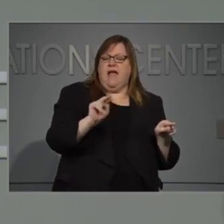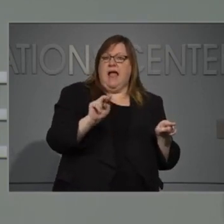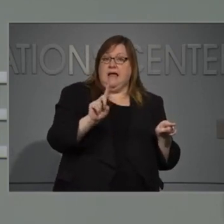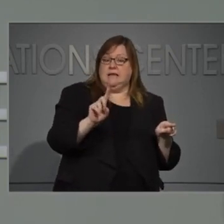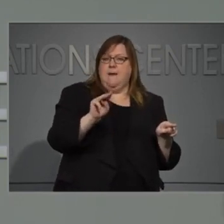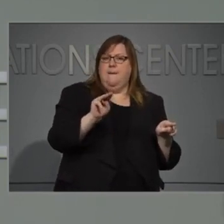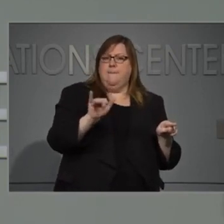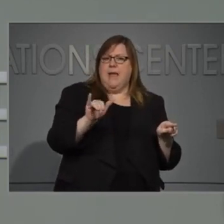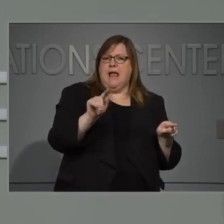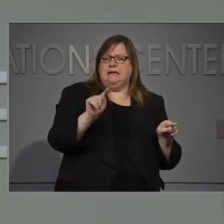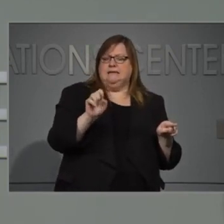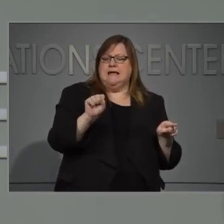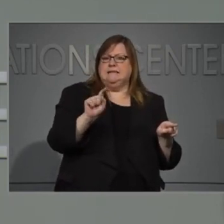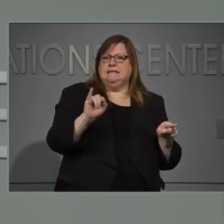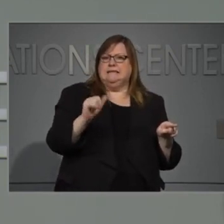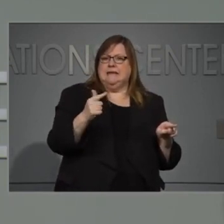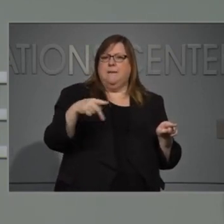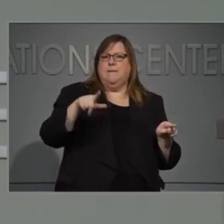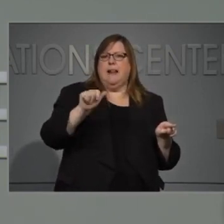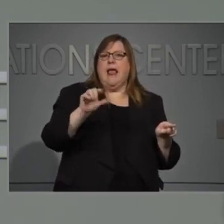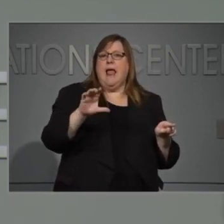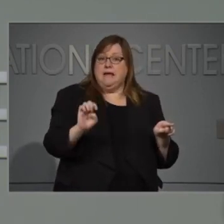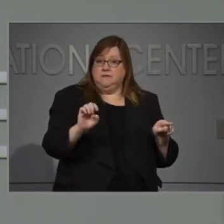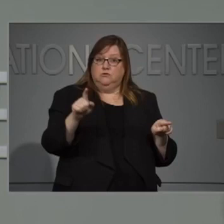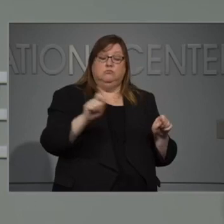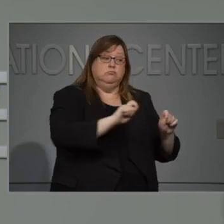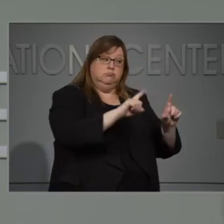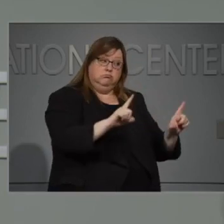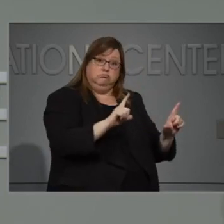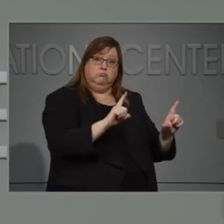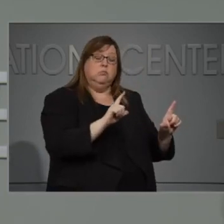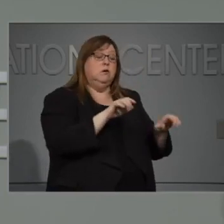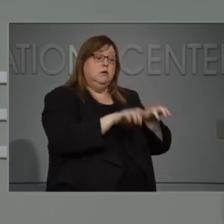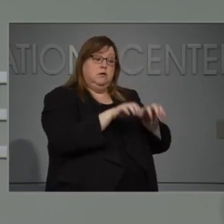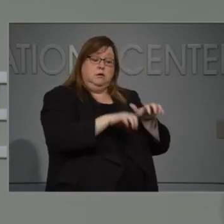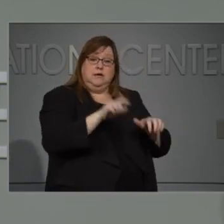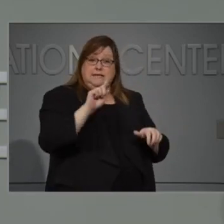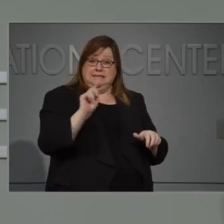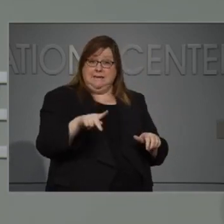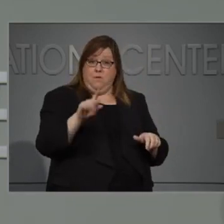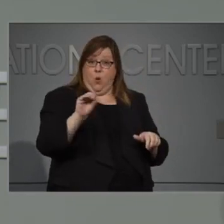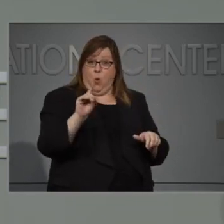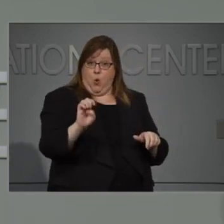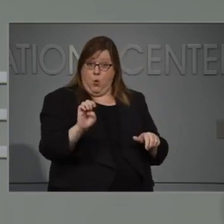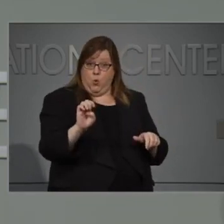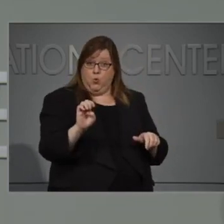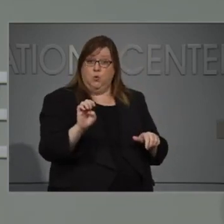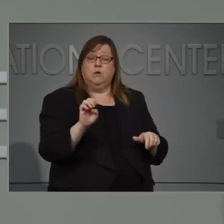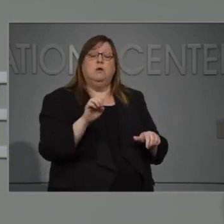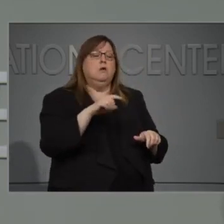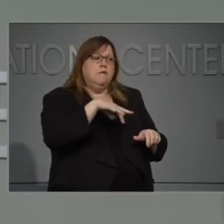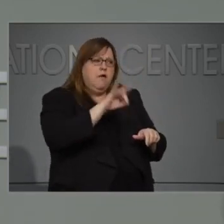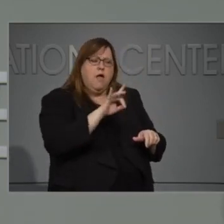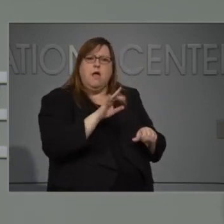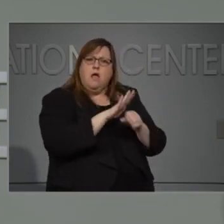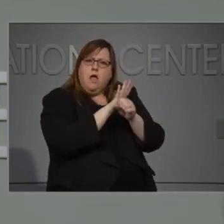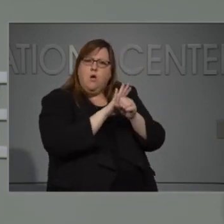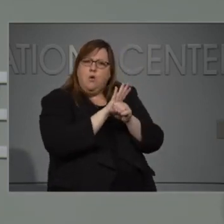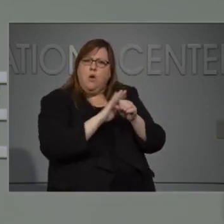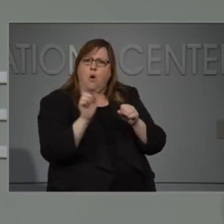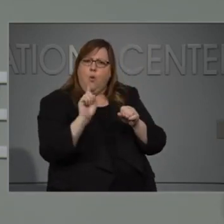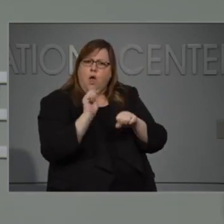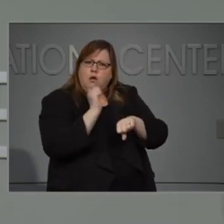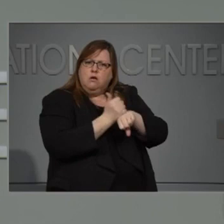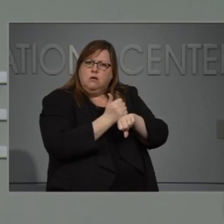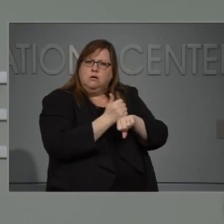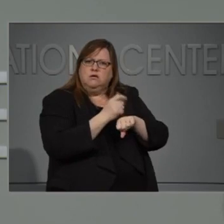people to find a testing place near them. Now you can enter a zip code to get information about testing sites in your area.